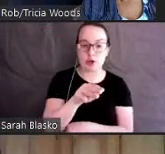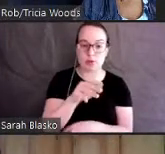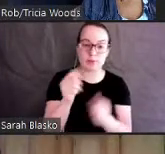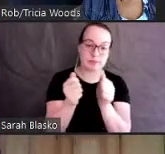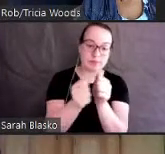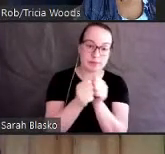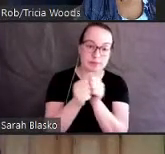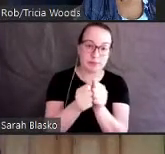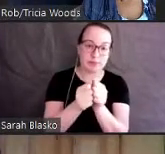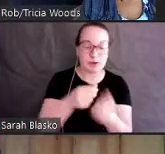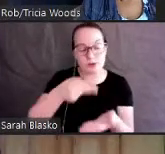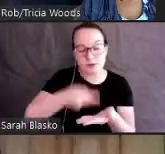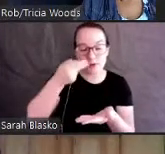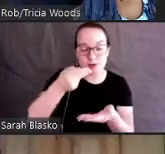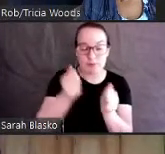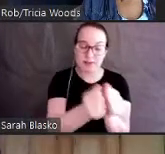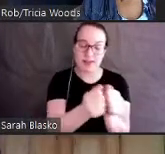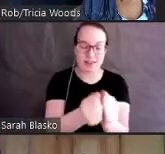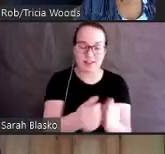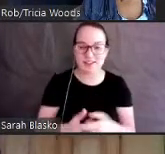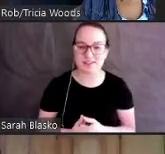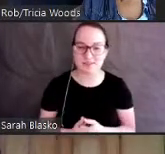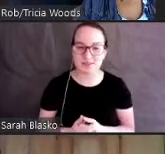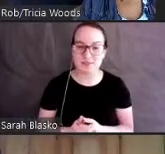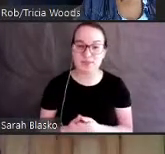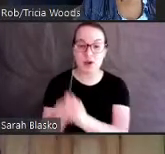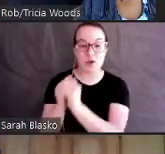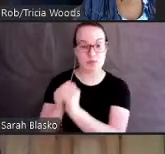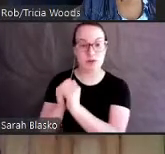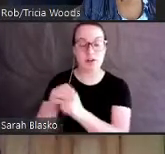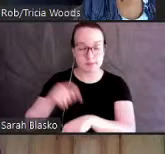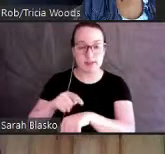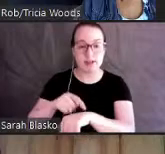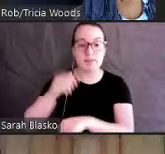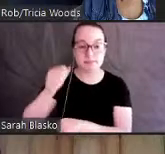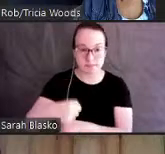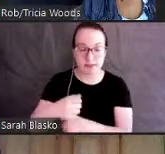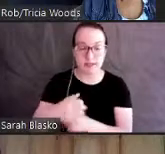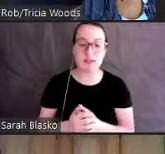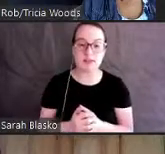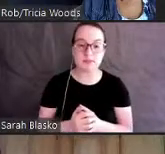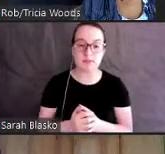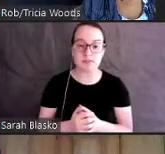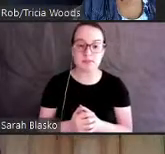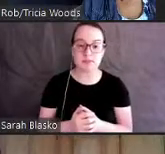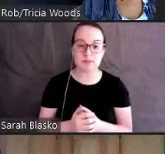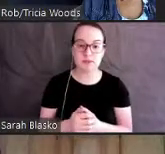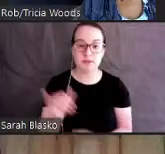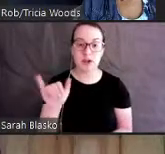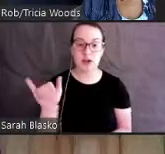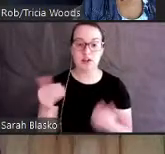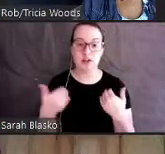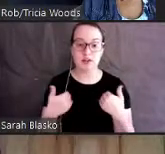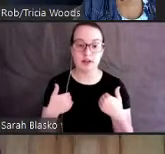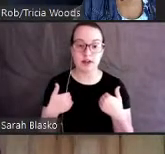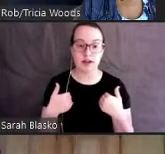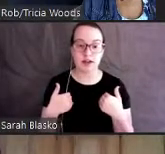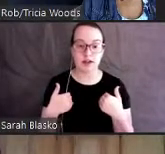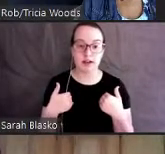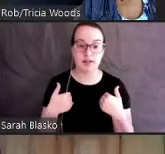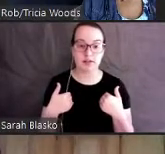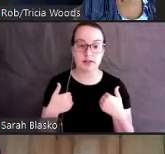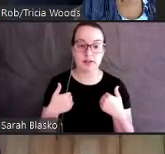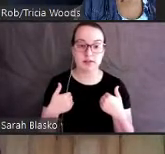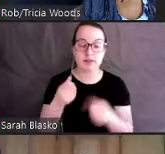later. There will be some worship time, but that evening we will also have our annual church business meeting. And